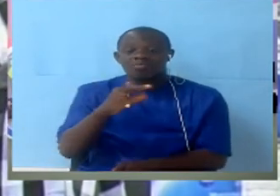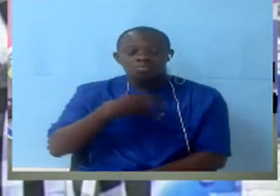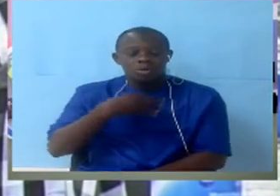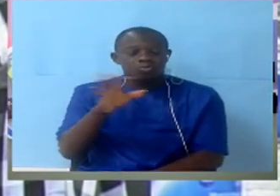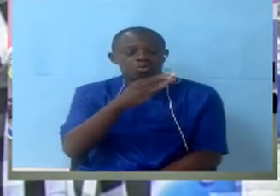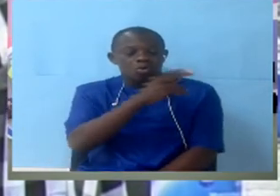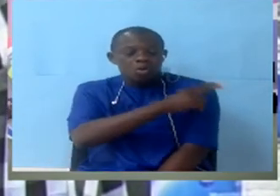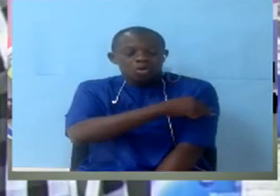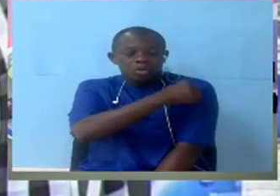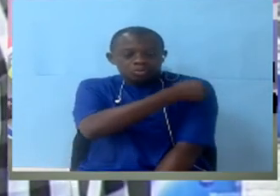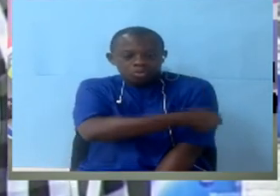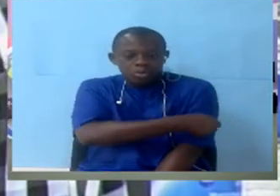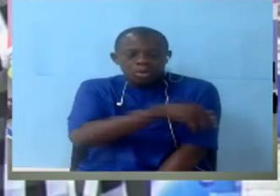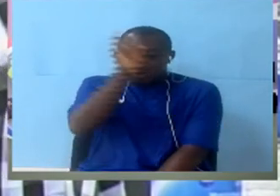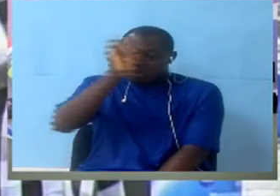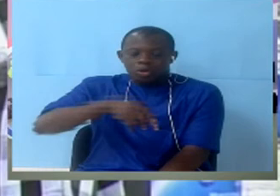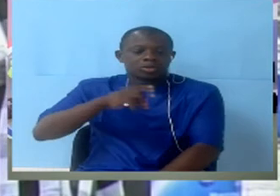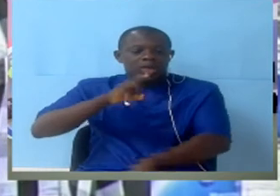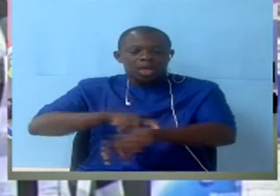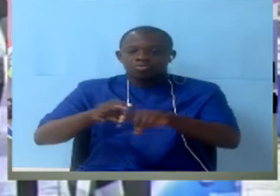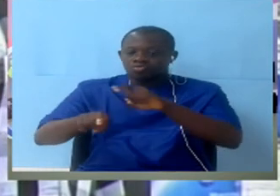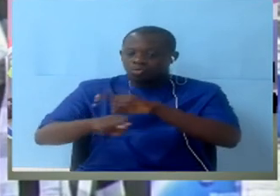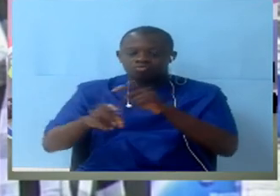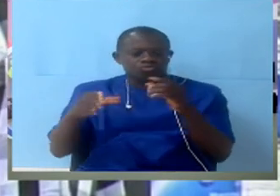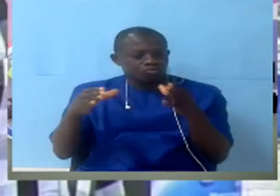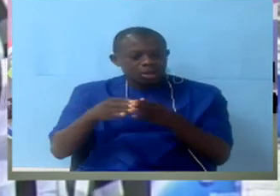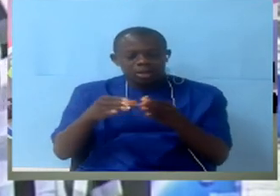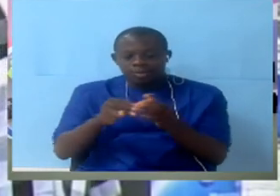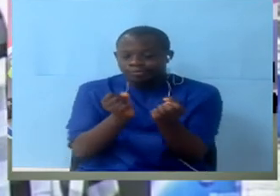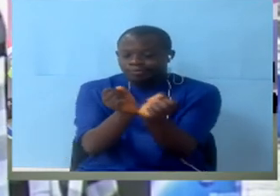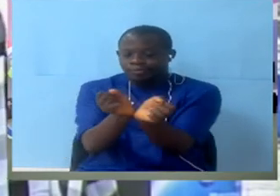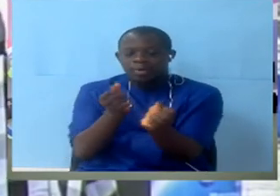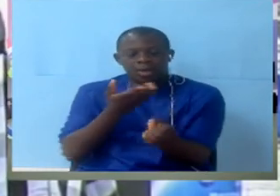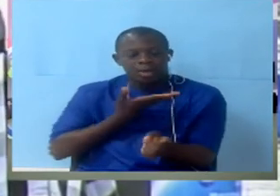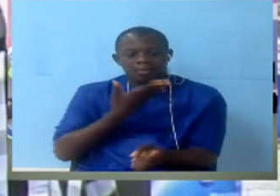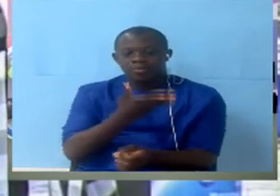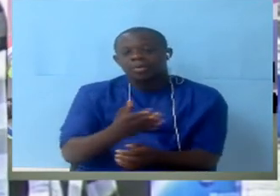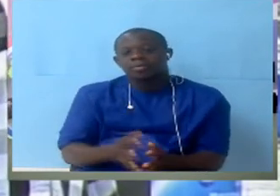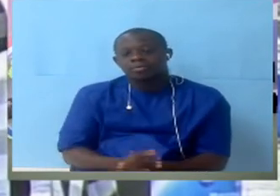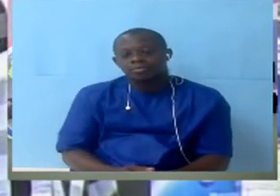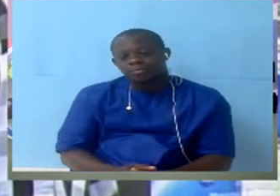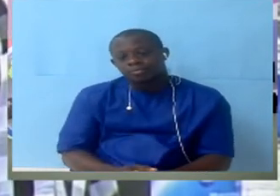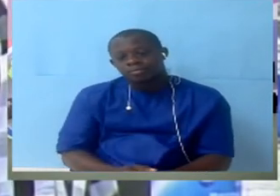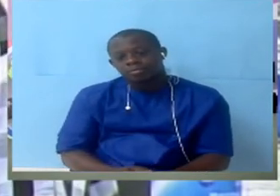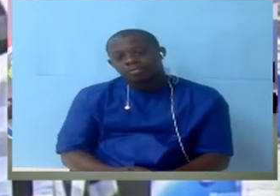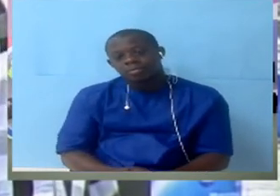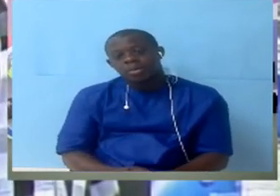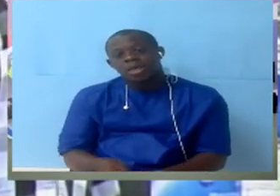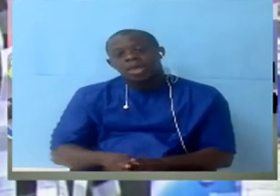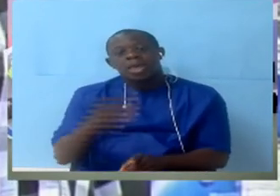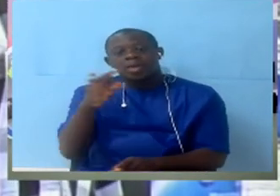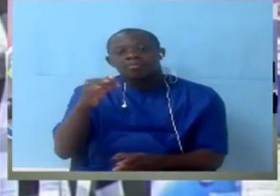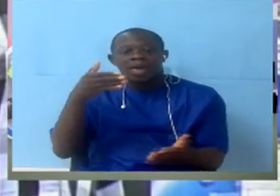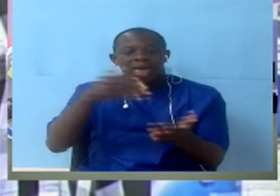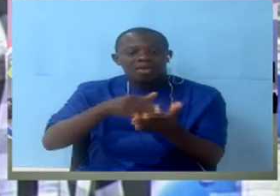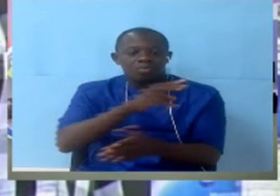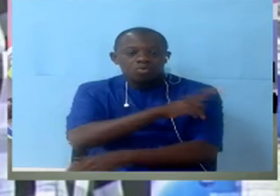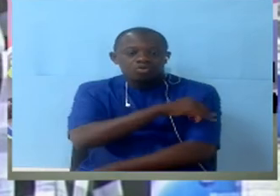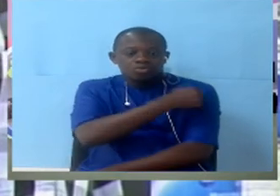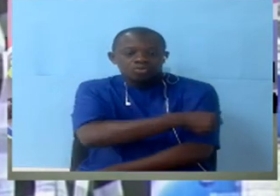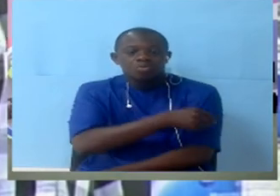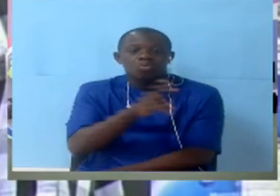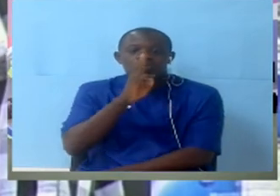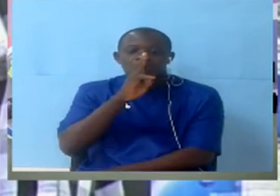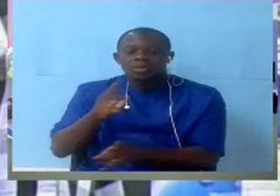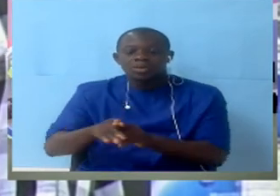going to the hospital, let me go along with handcuffs. Inta lopano to medico fanka balan ne muna ne ben handcuff la. Even if at the hospital, the